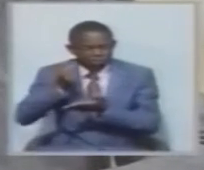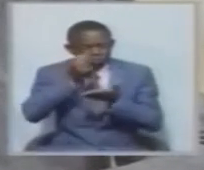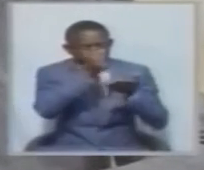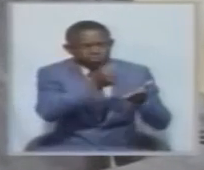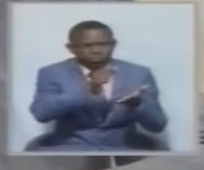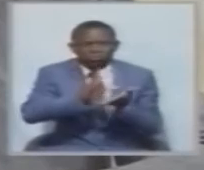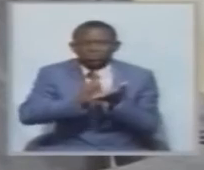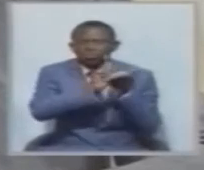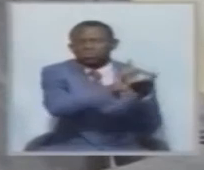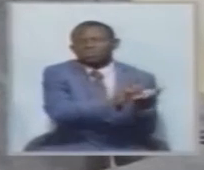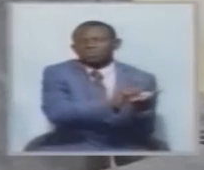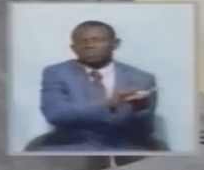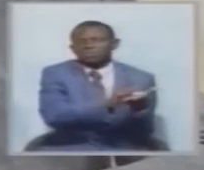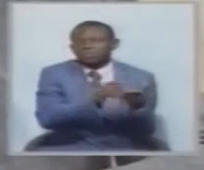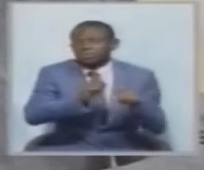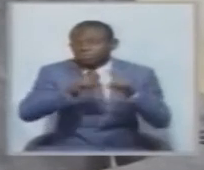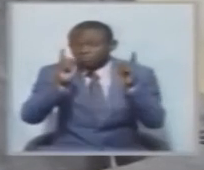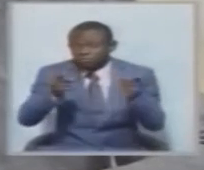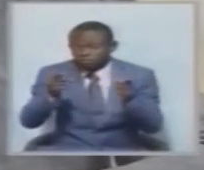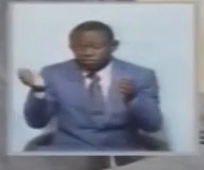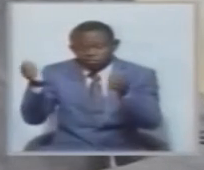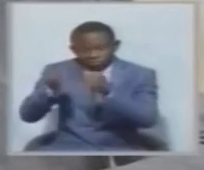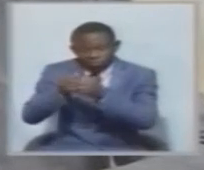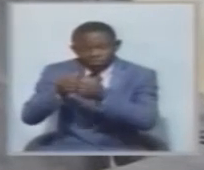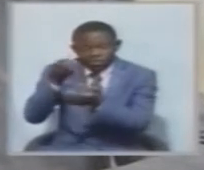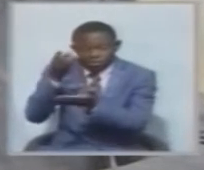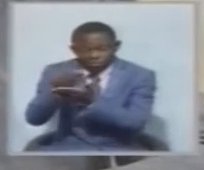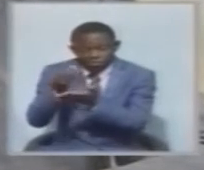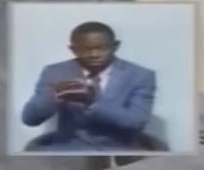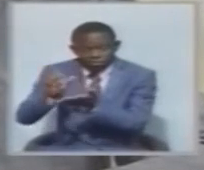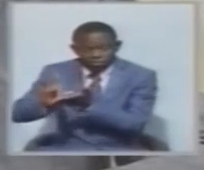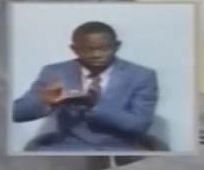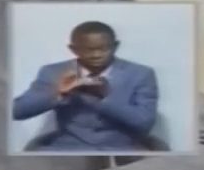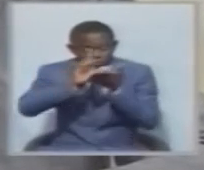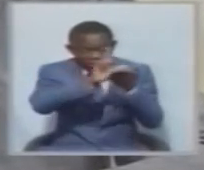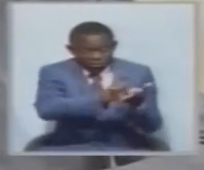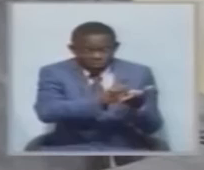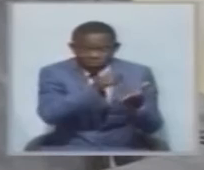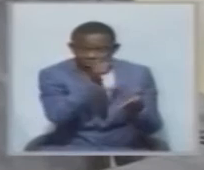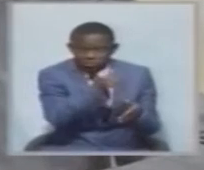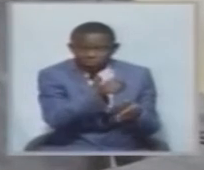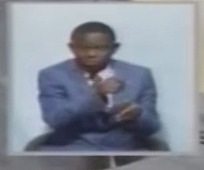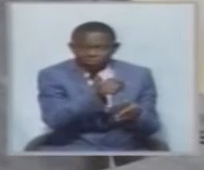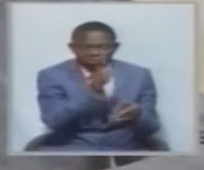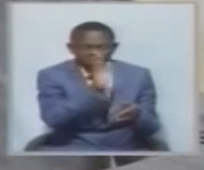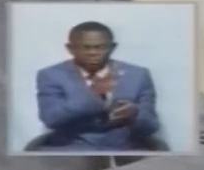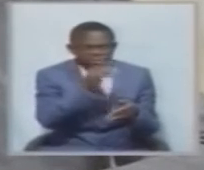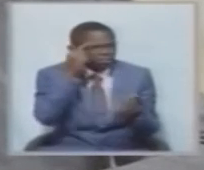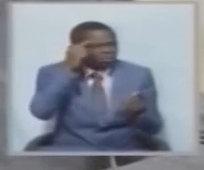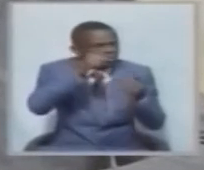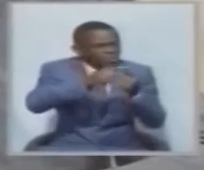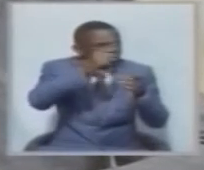be sure that, look, they'll go and for the intended purpose, and this is done above board in a